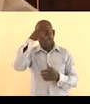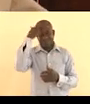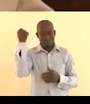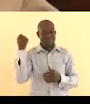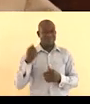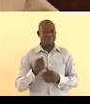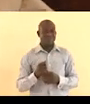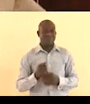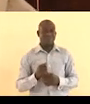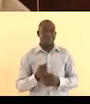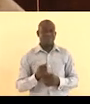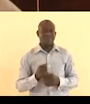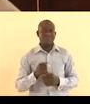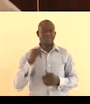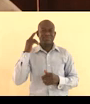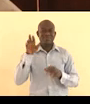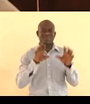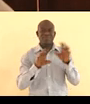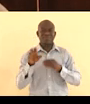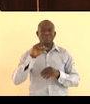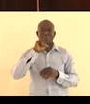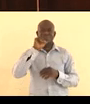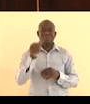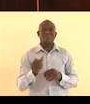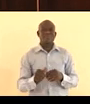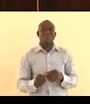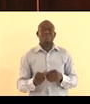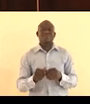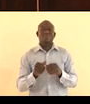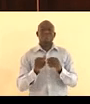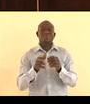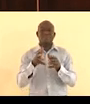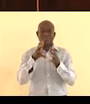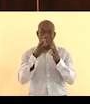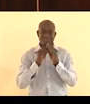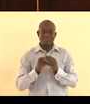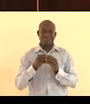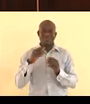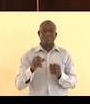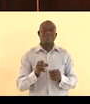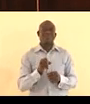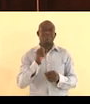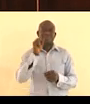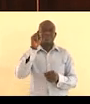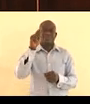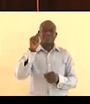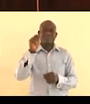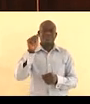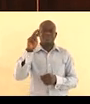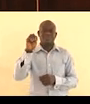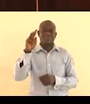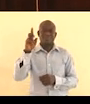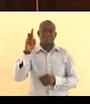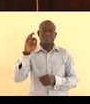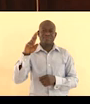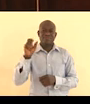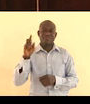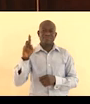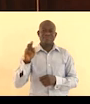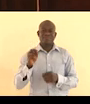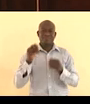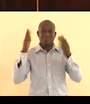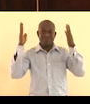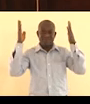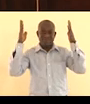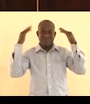was because he did not conform to their standards and expectations. He did not conform